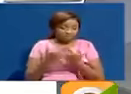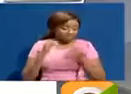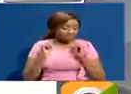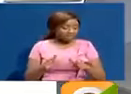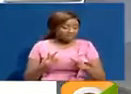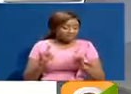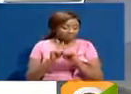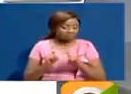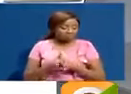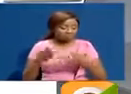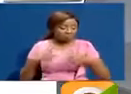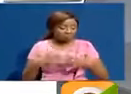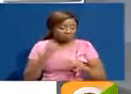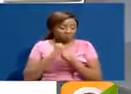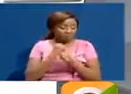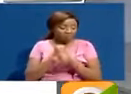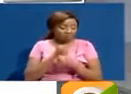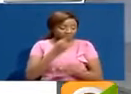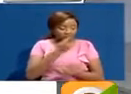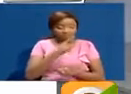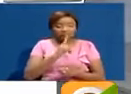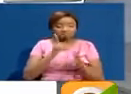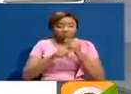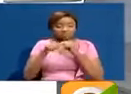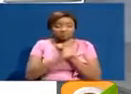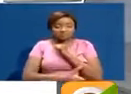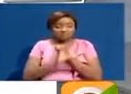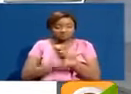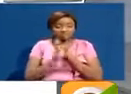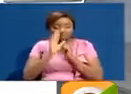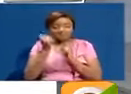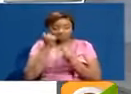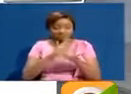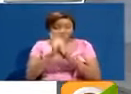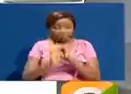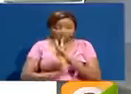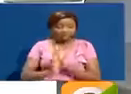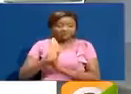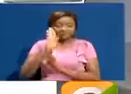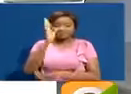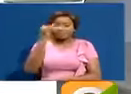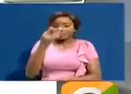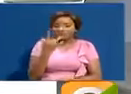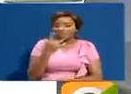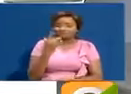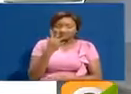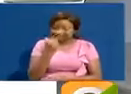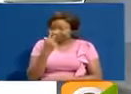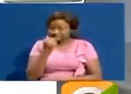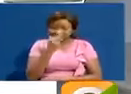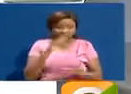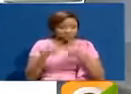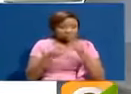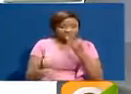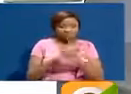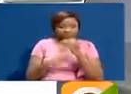Medical experts are tonight warning that the country is likely to experience a surge in COVID-19 cases, especially with flu incidents being